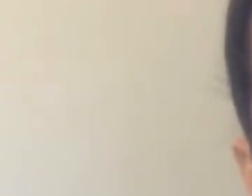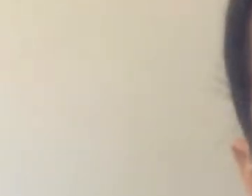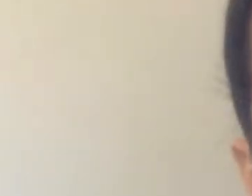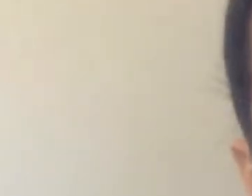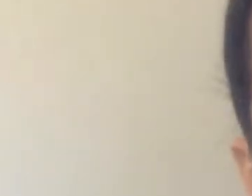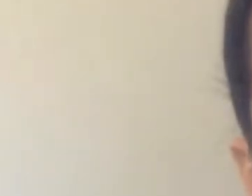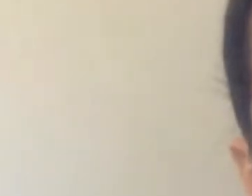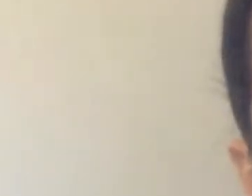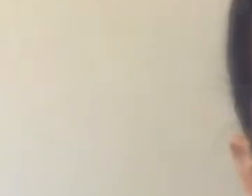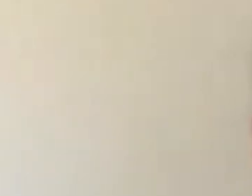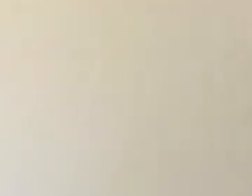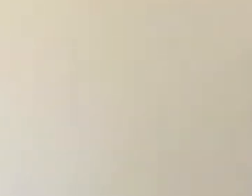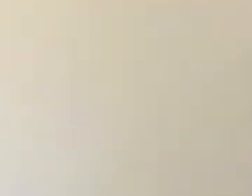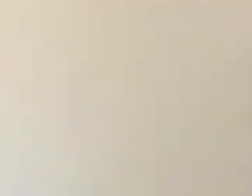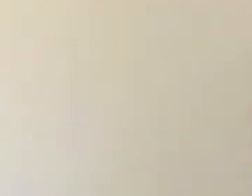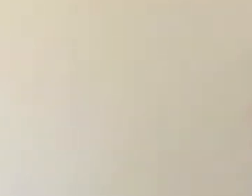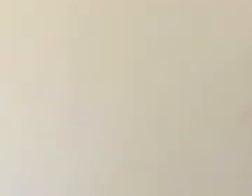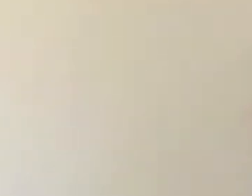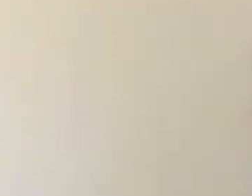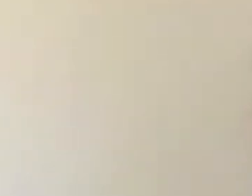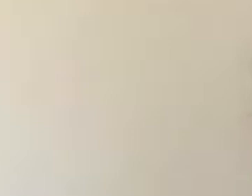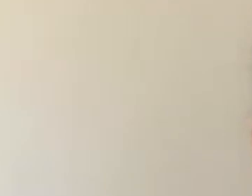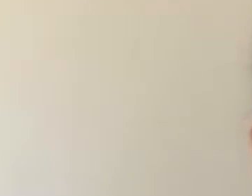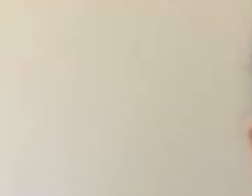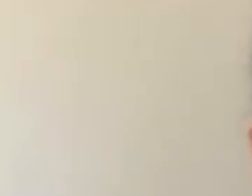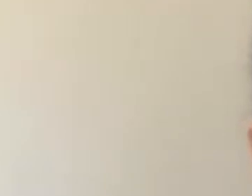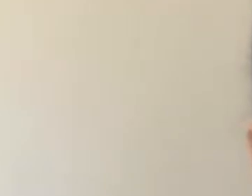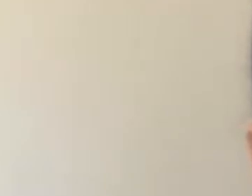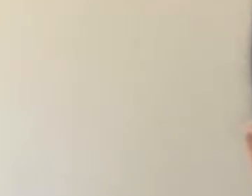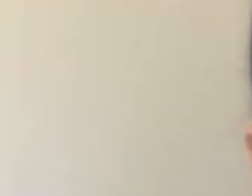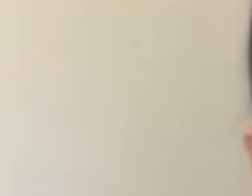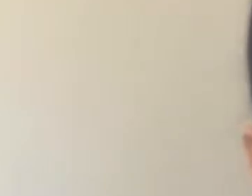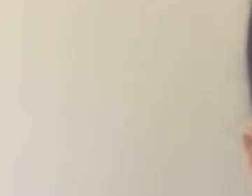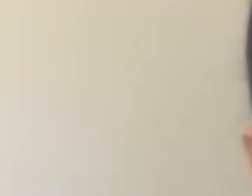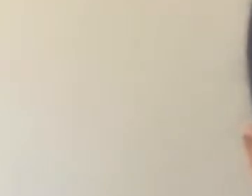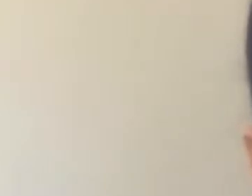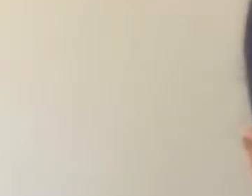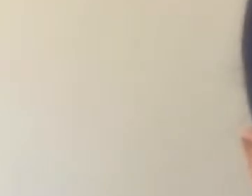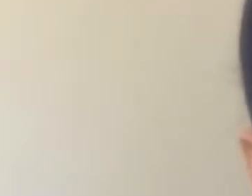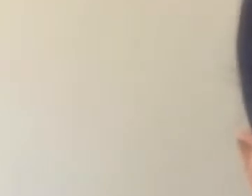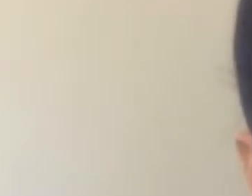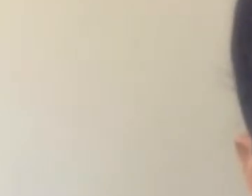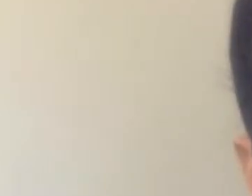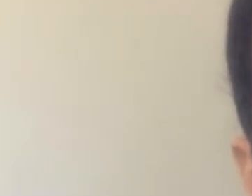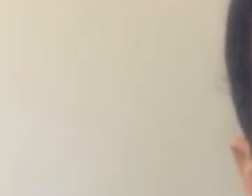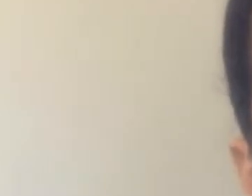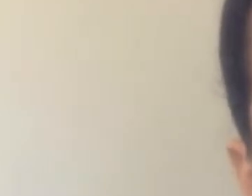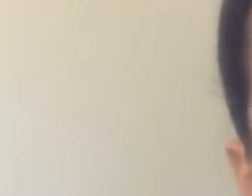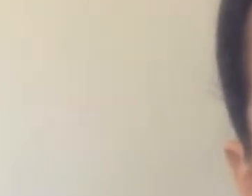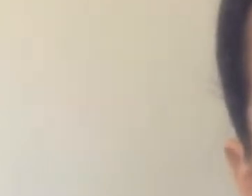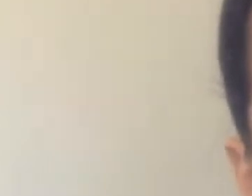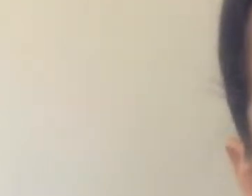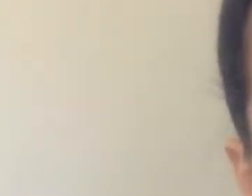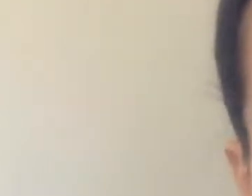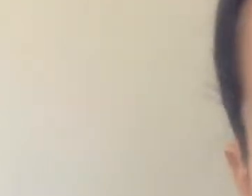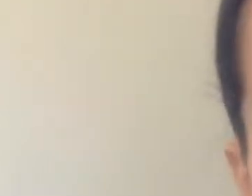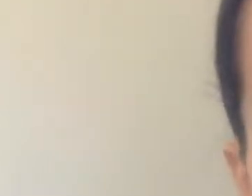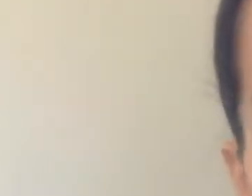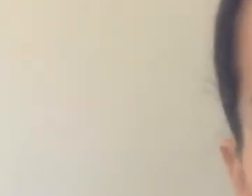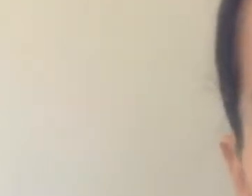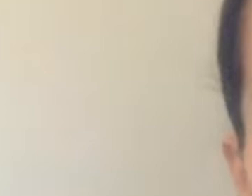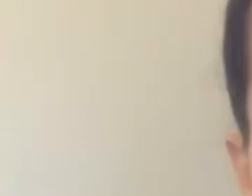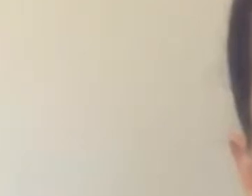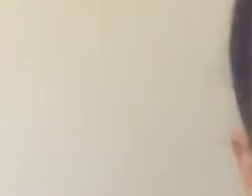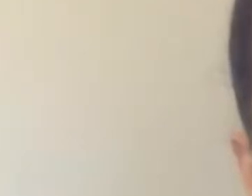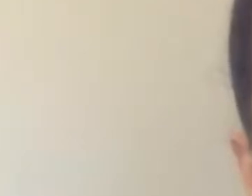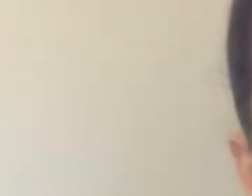million population, which is a high number. To put that in context, neither Australia nor New Zealand got to this level of cases per day. What